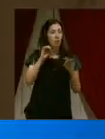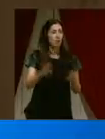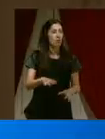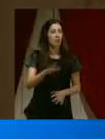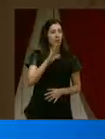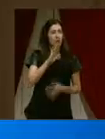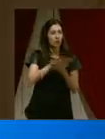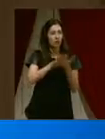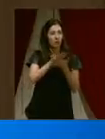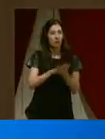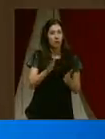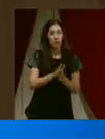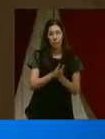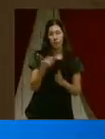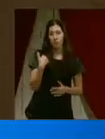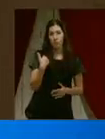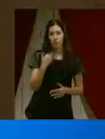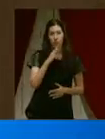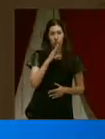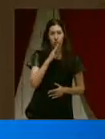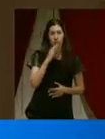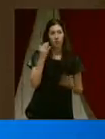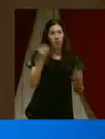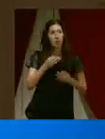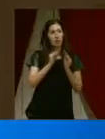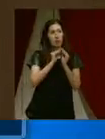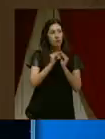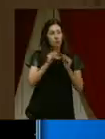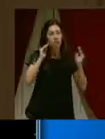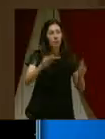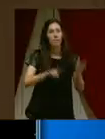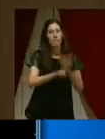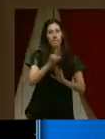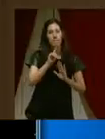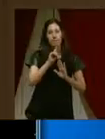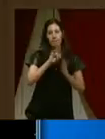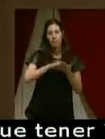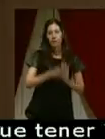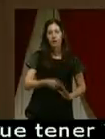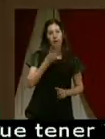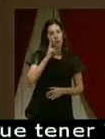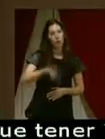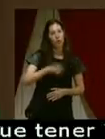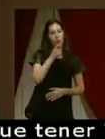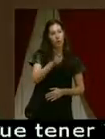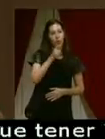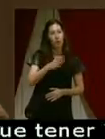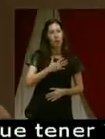hands couldn't have access to these features. Or, as a previous colleague said, we need to